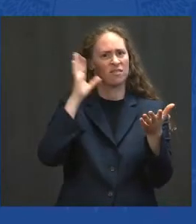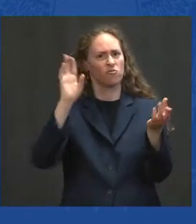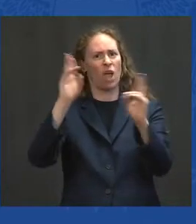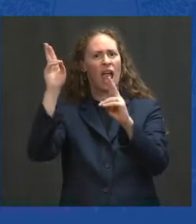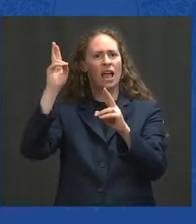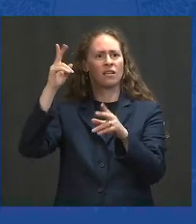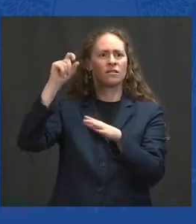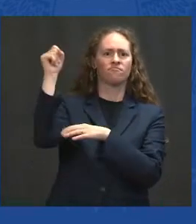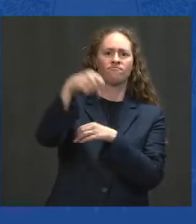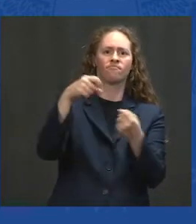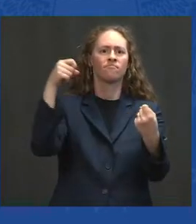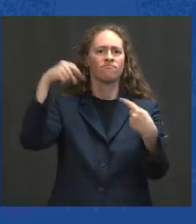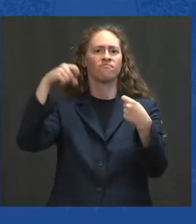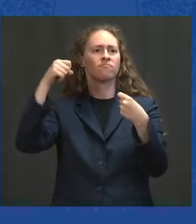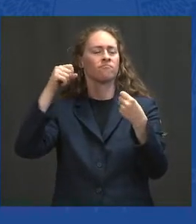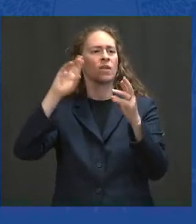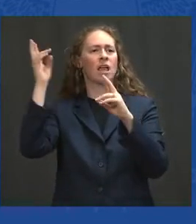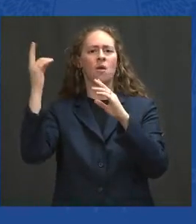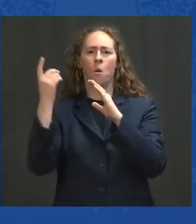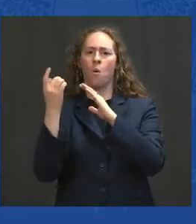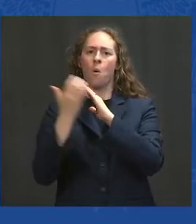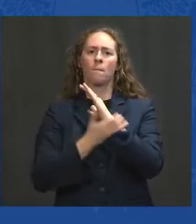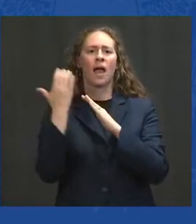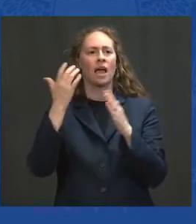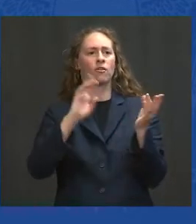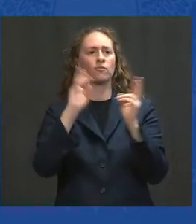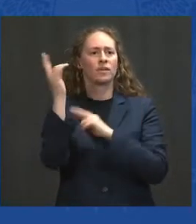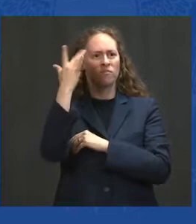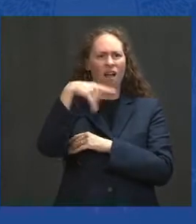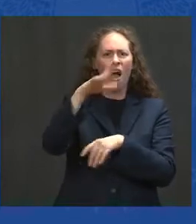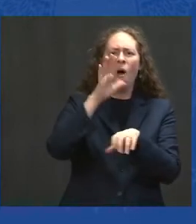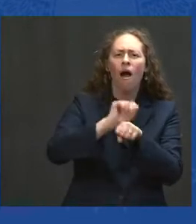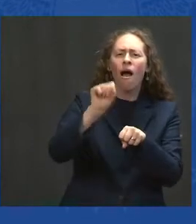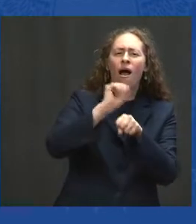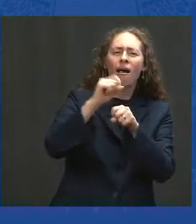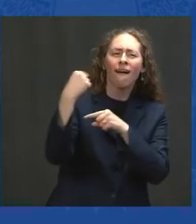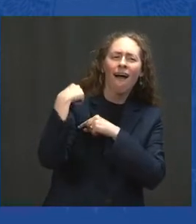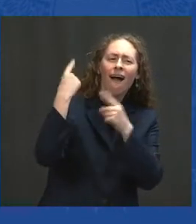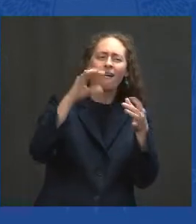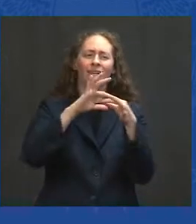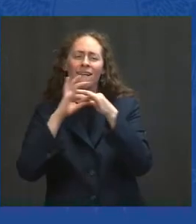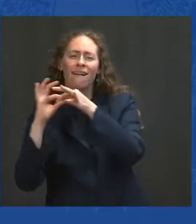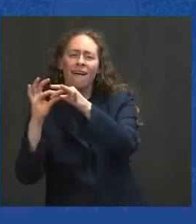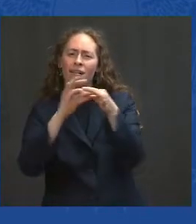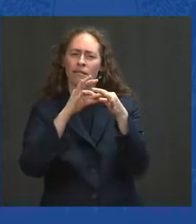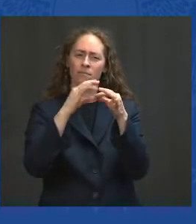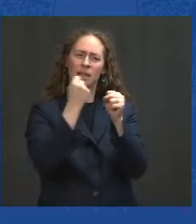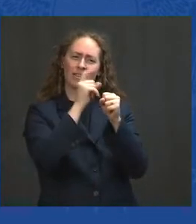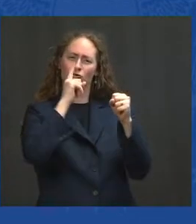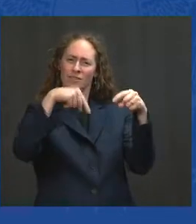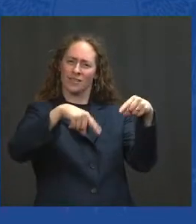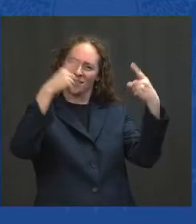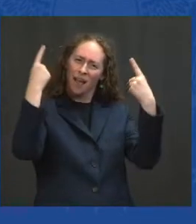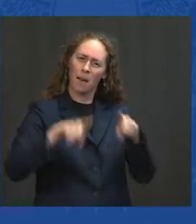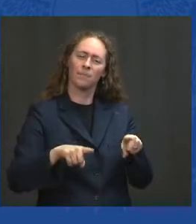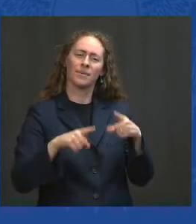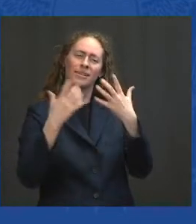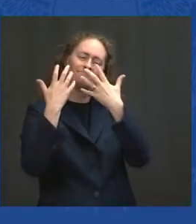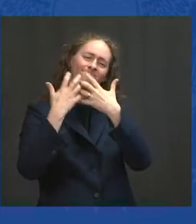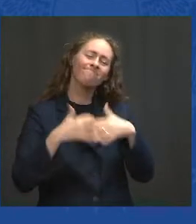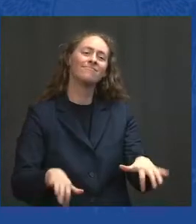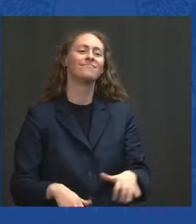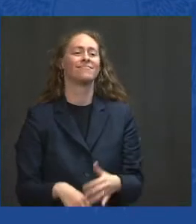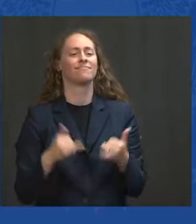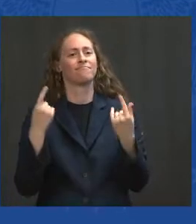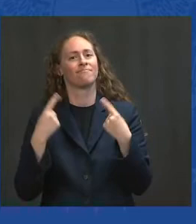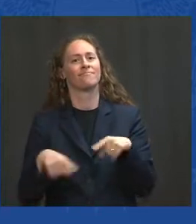automatically. The result of the work of people who did this, advocating for this for a long, long time. And we finally got it